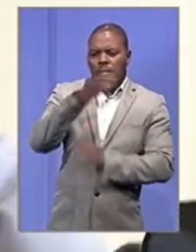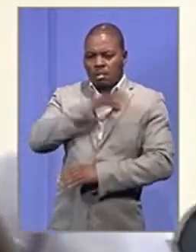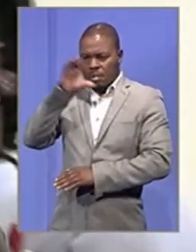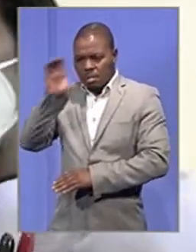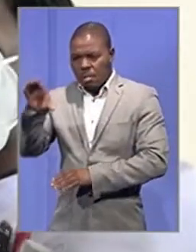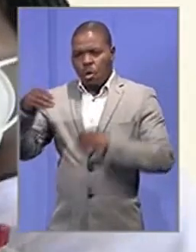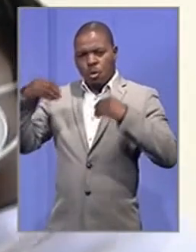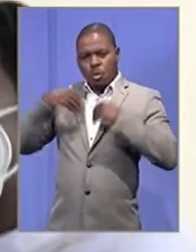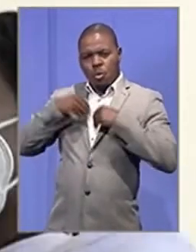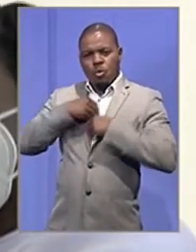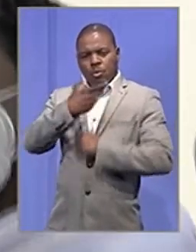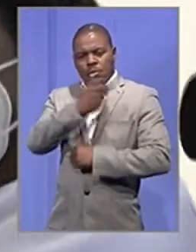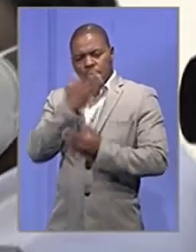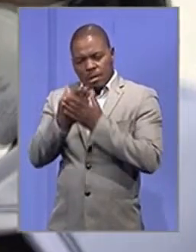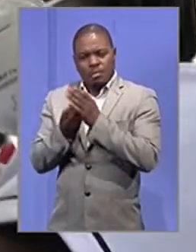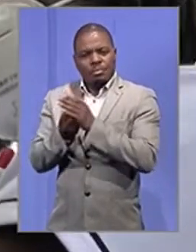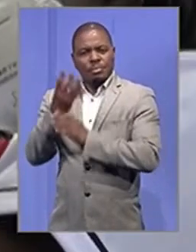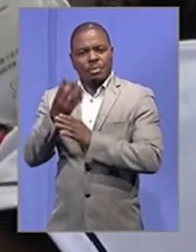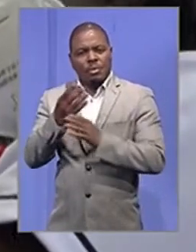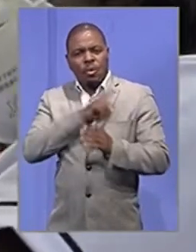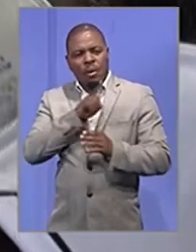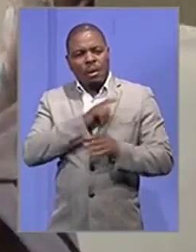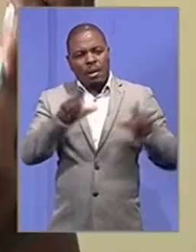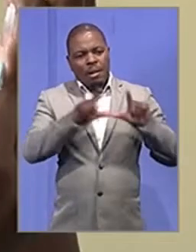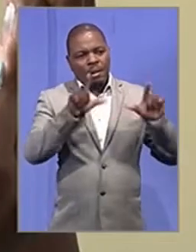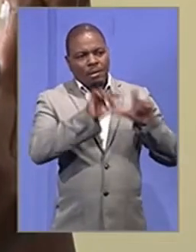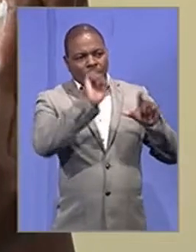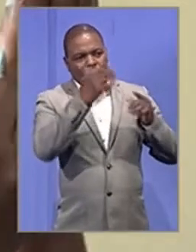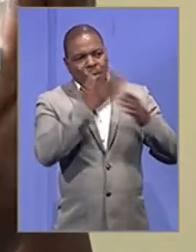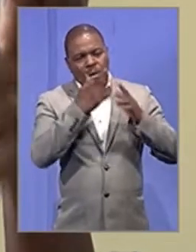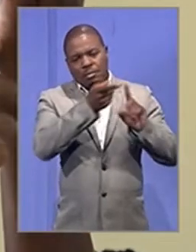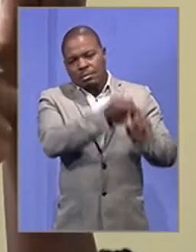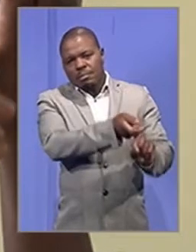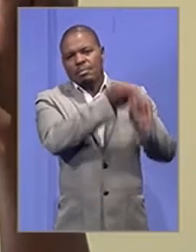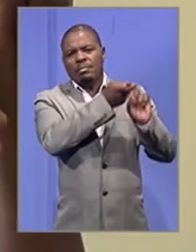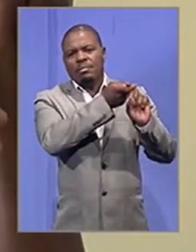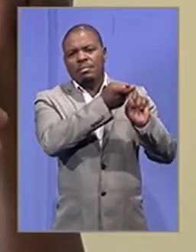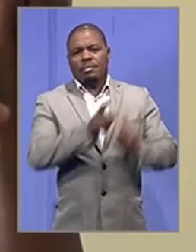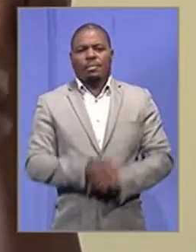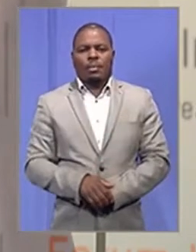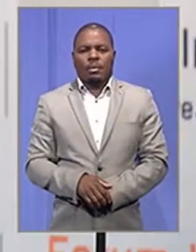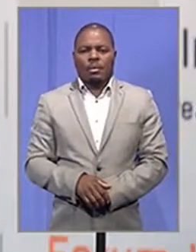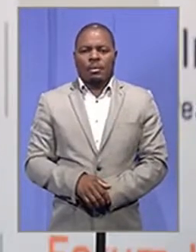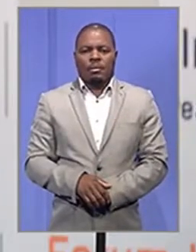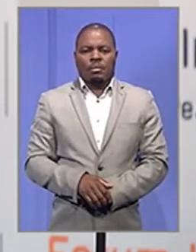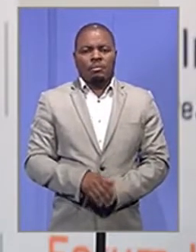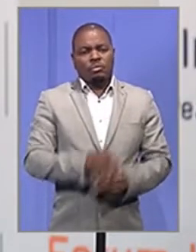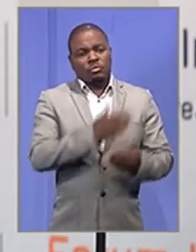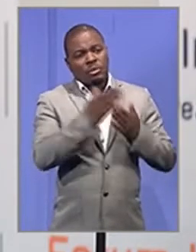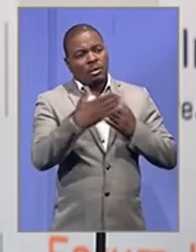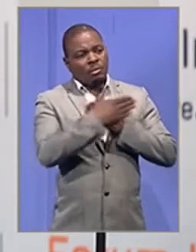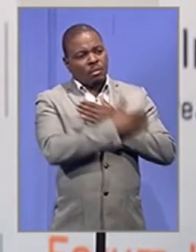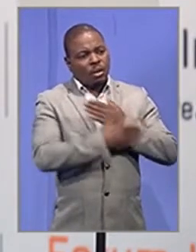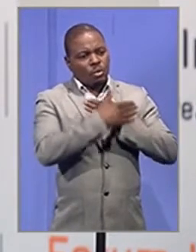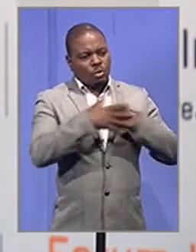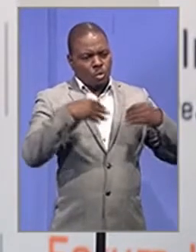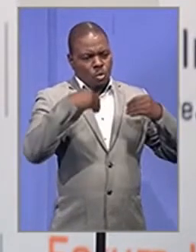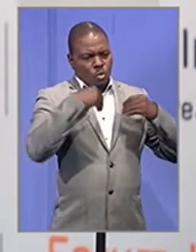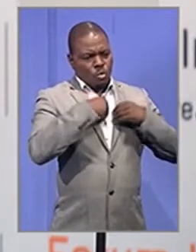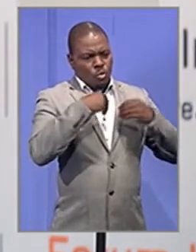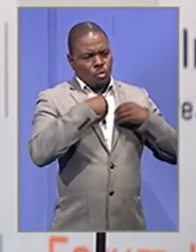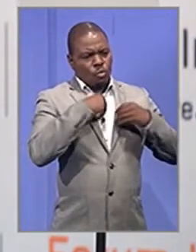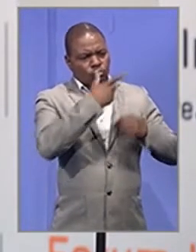ka noši ka go beela ka thoko di-license tša tsona tša go tsweletša dihlare. Vaccine nationalism and